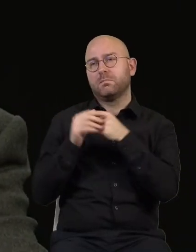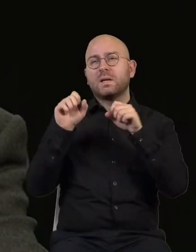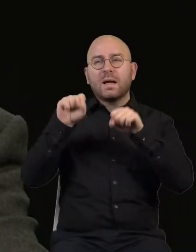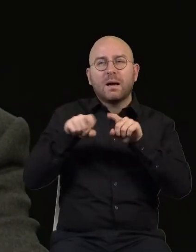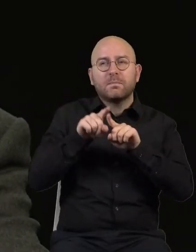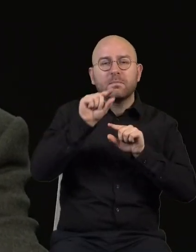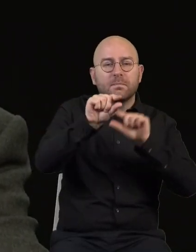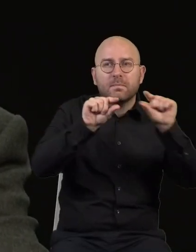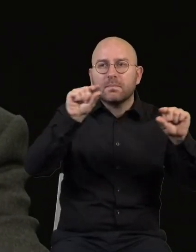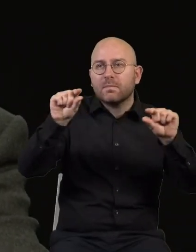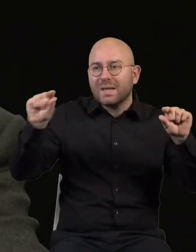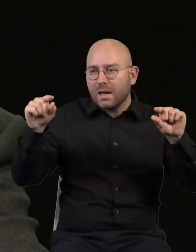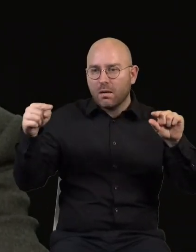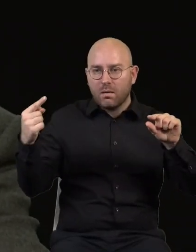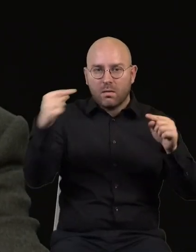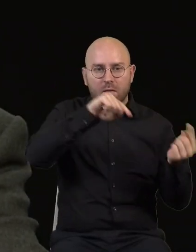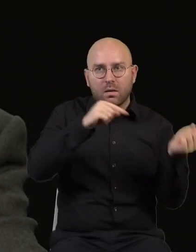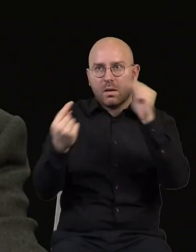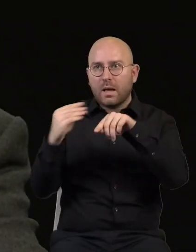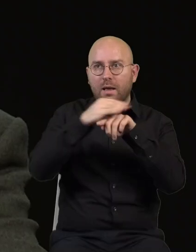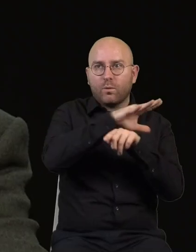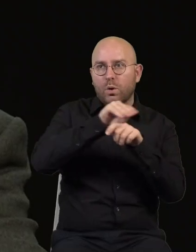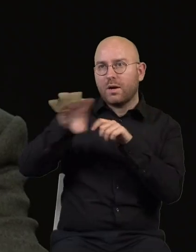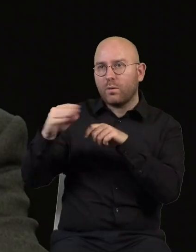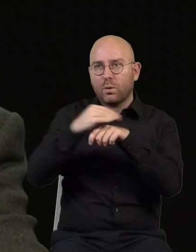for everyone to be able to